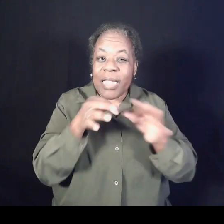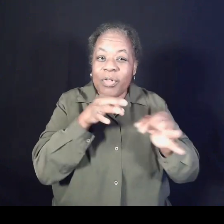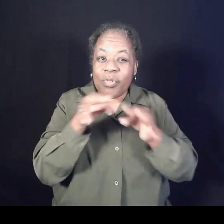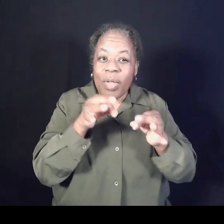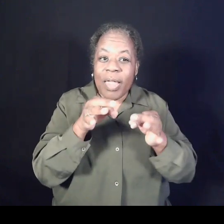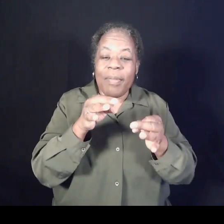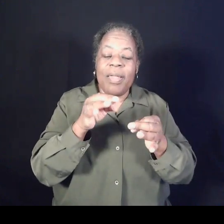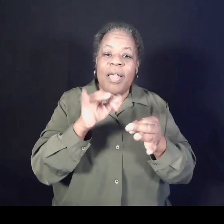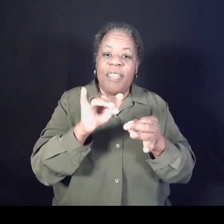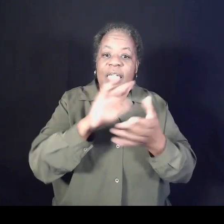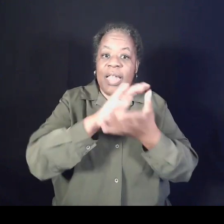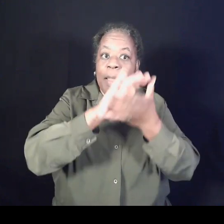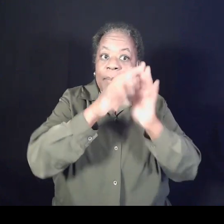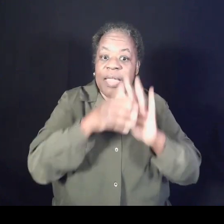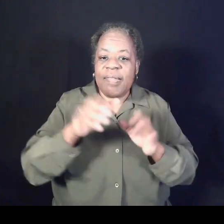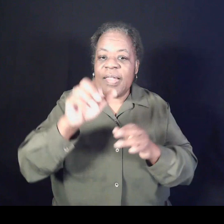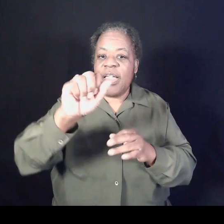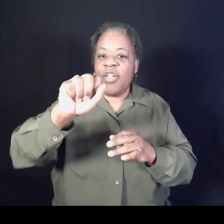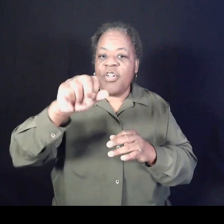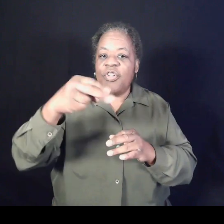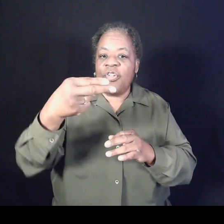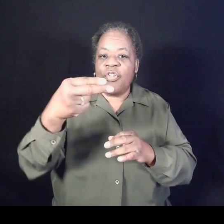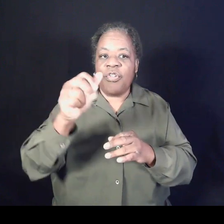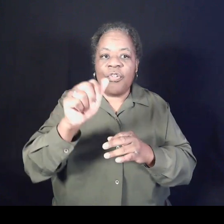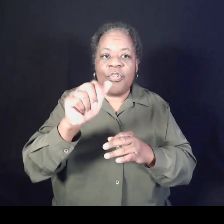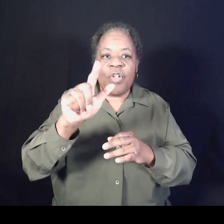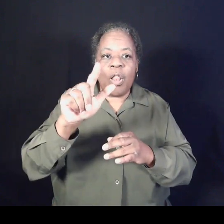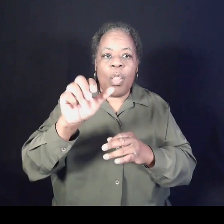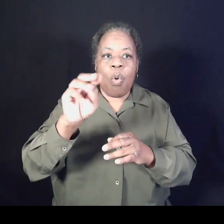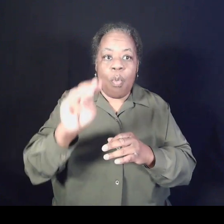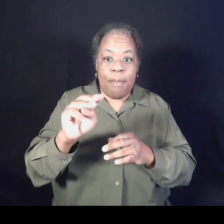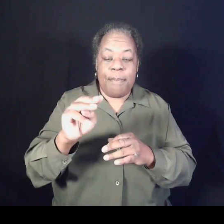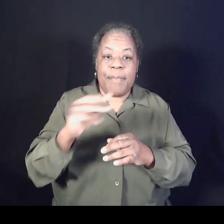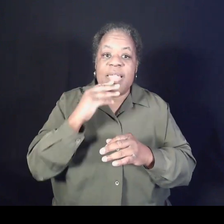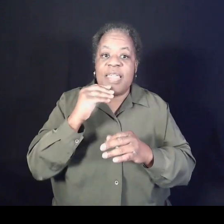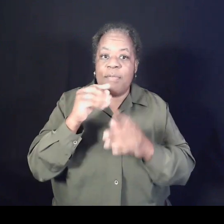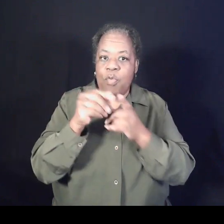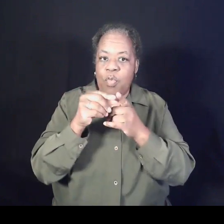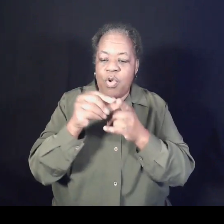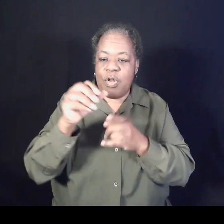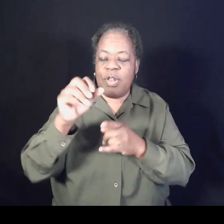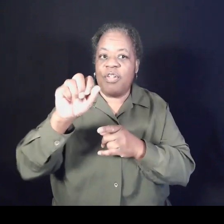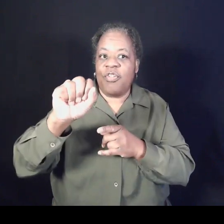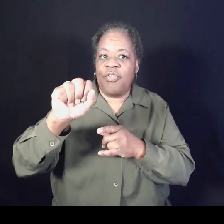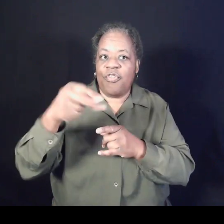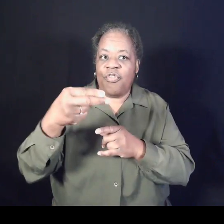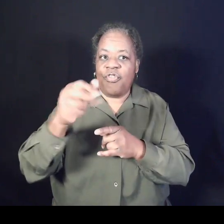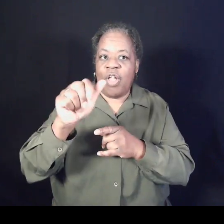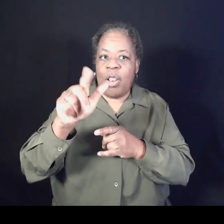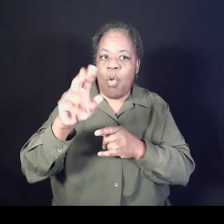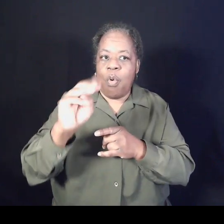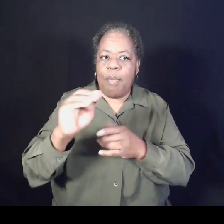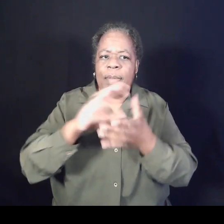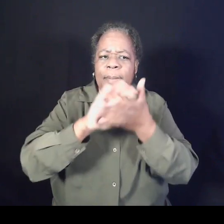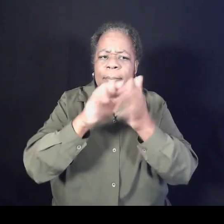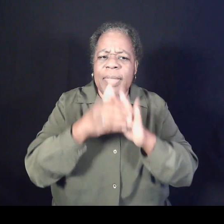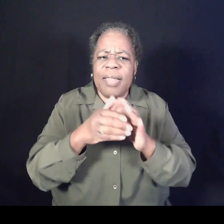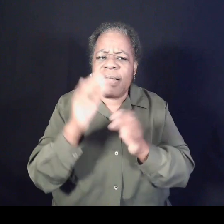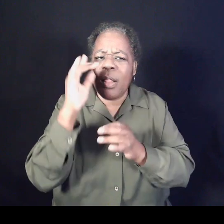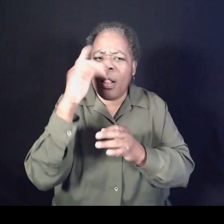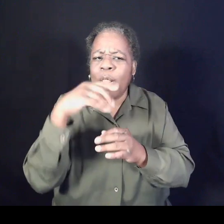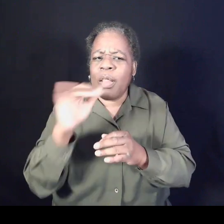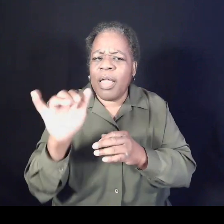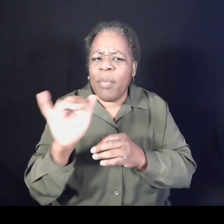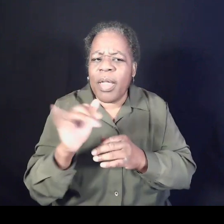shalom, to use the Hebrew word, will look like. And the first thing he tells us is that shalom